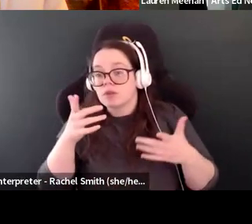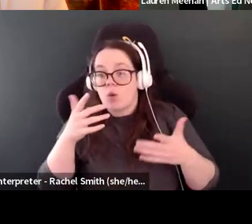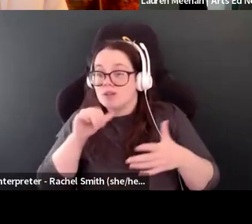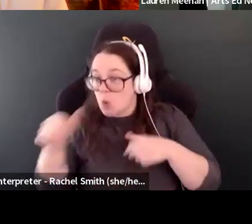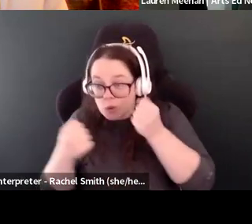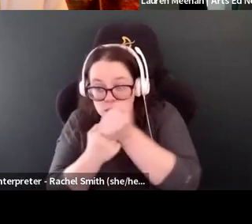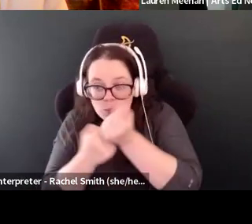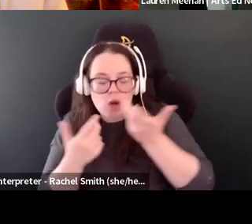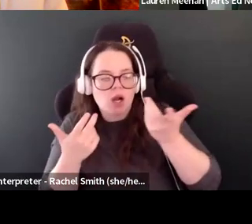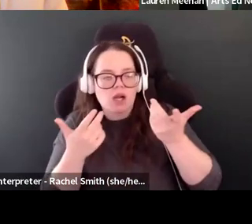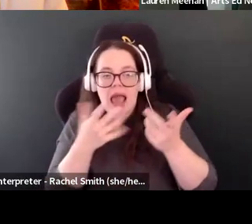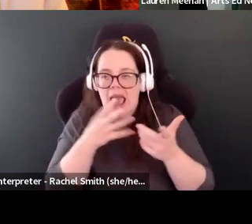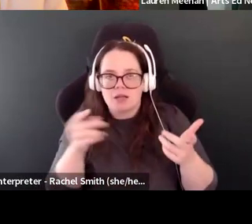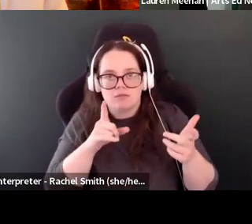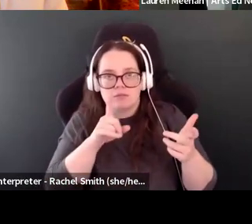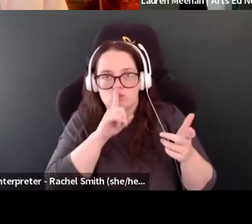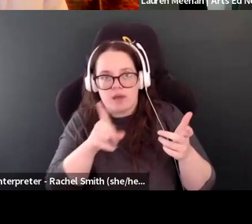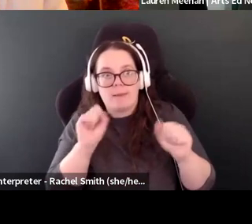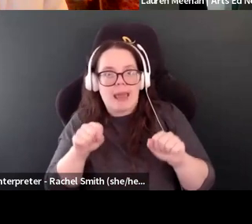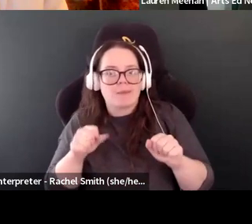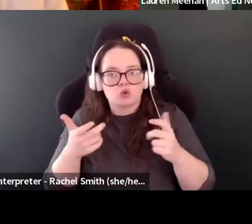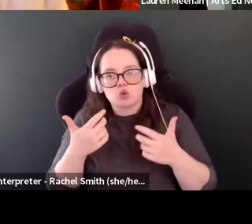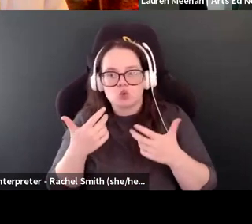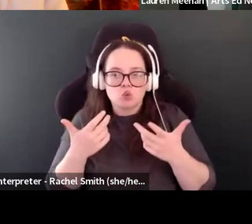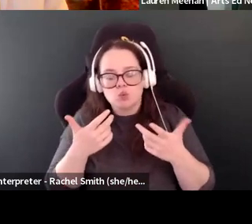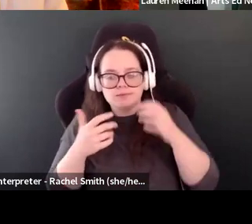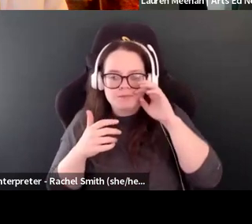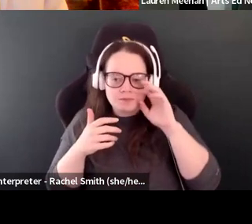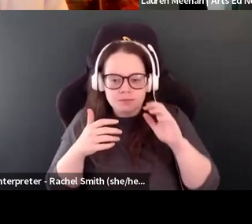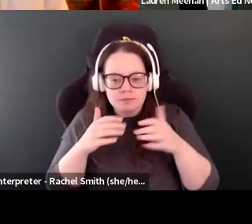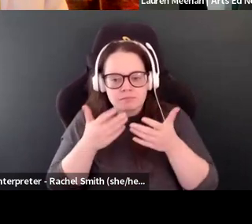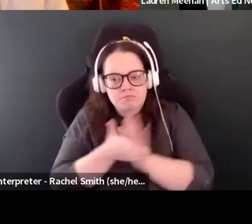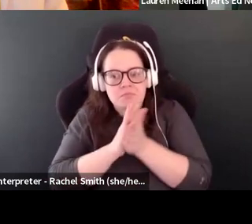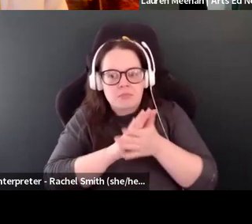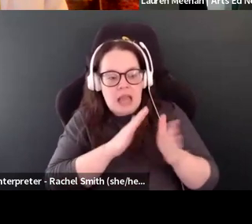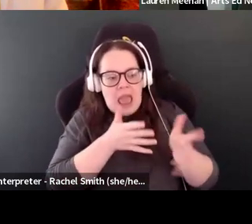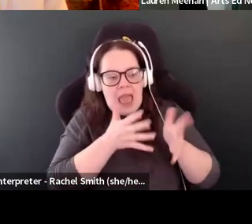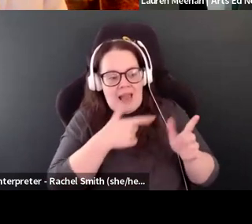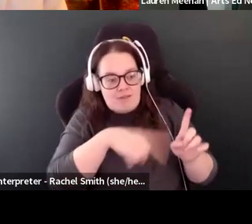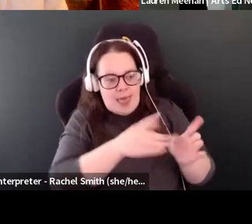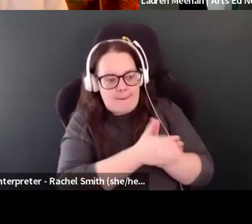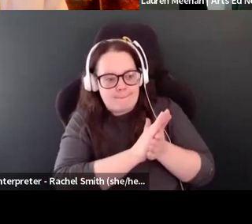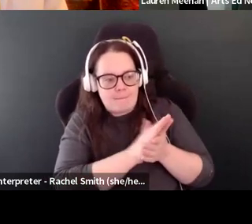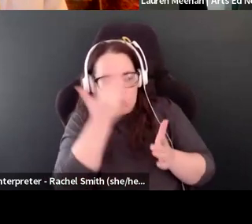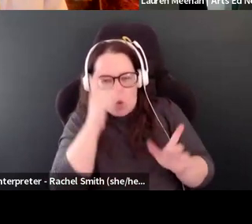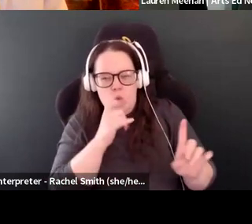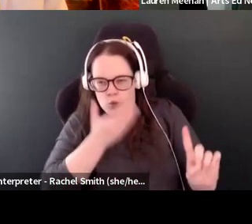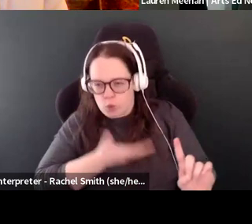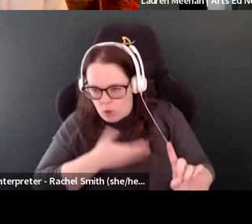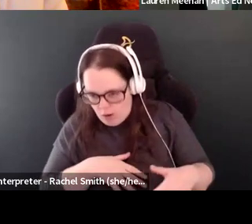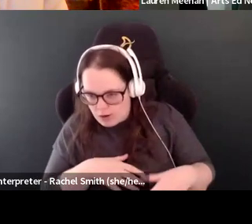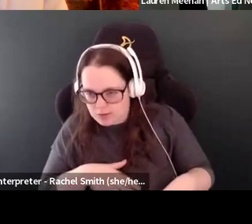of get yourself on their radar, invite them to, events that are happening in your